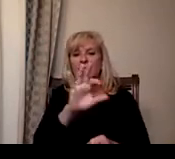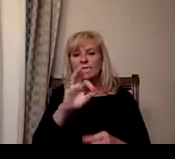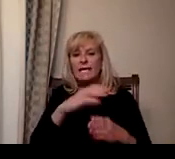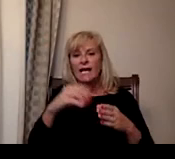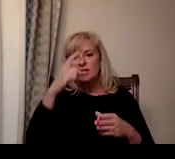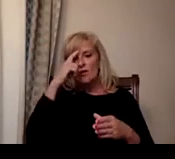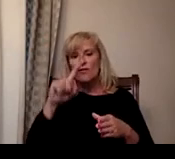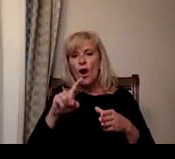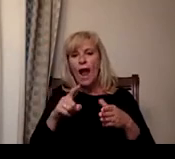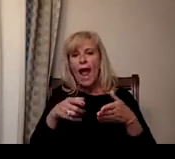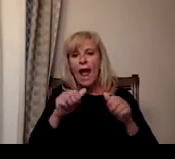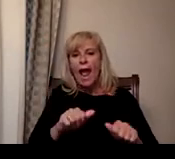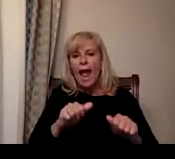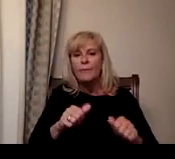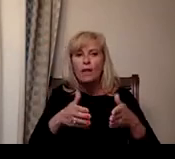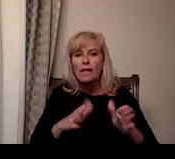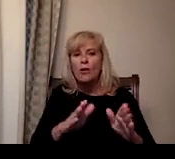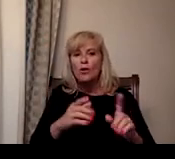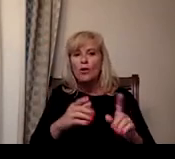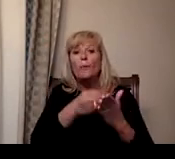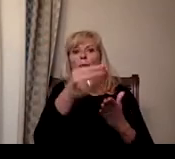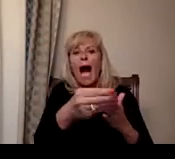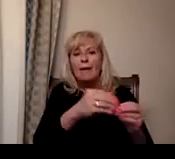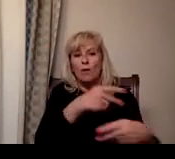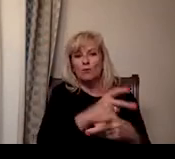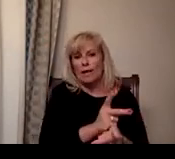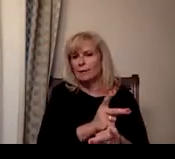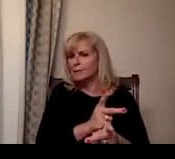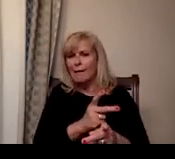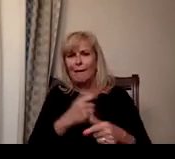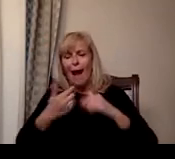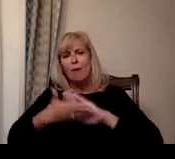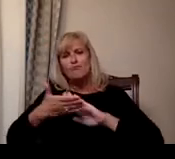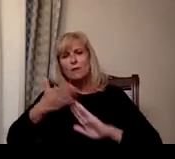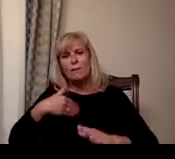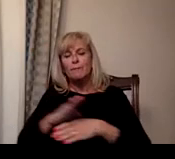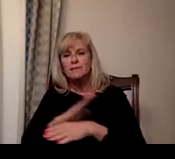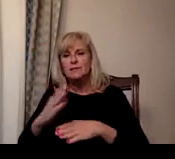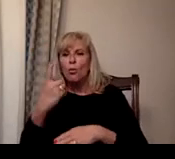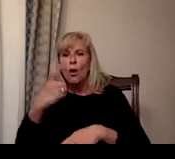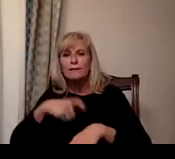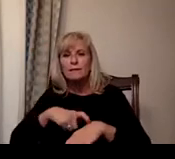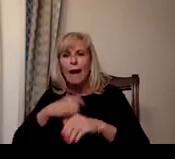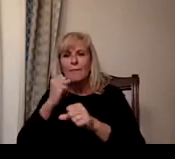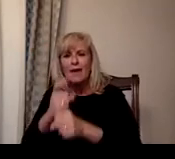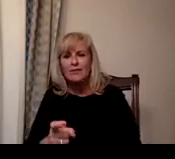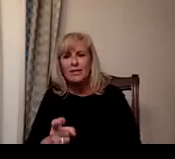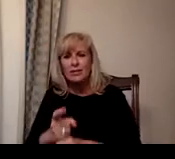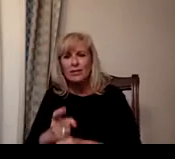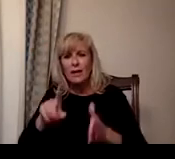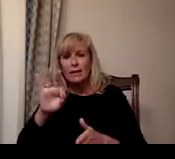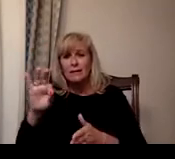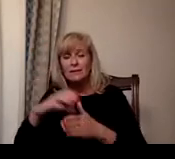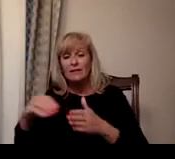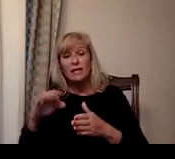the privilege of buying more products. So to me, being able to run my business once a year for $99, and if we've